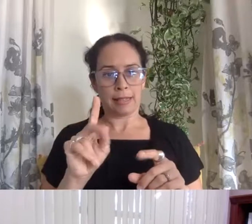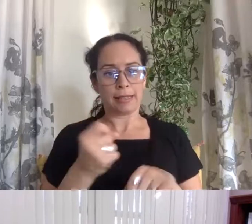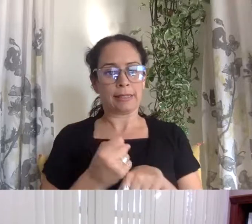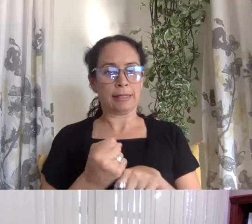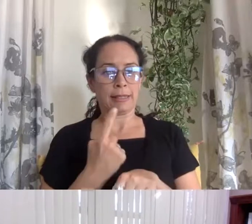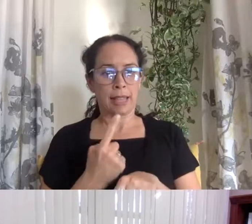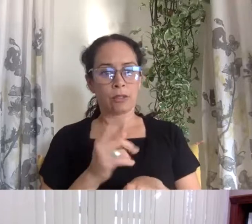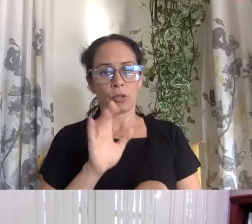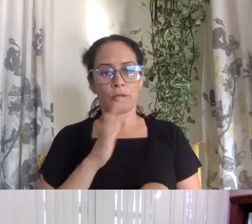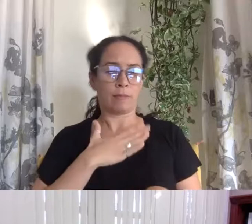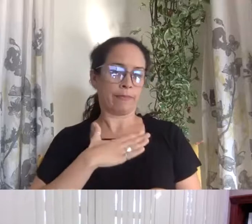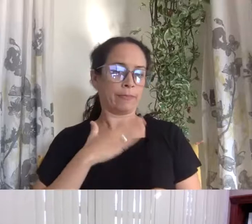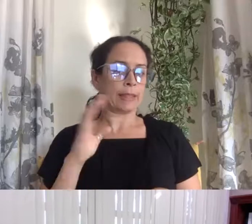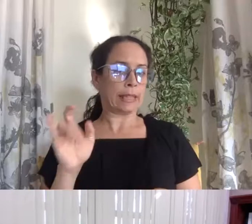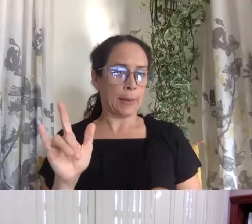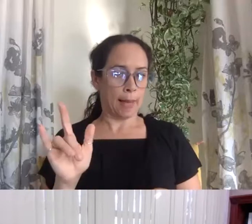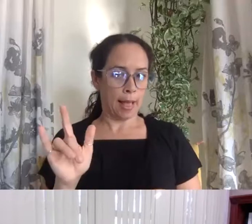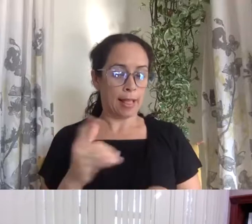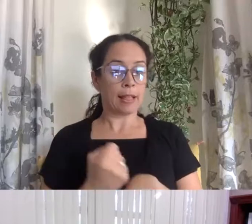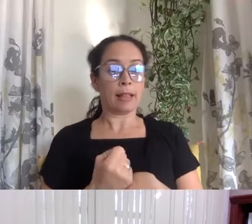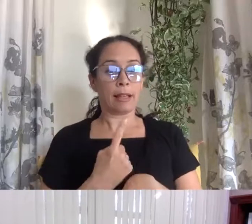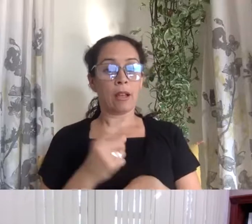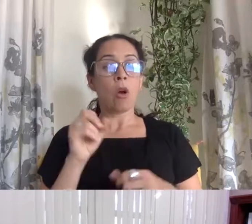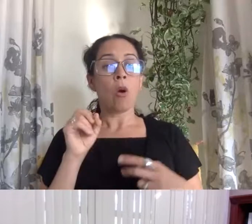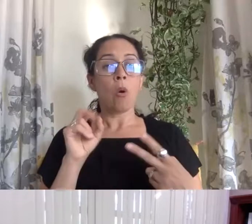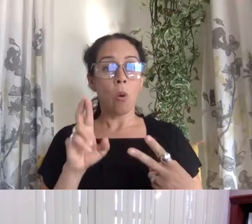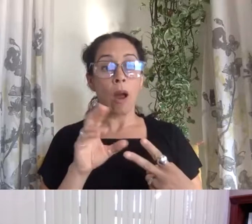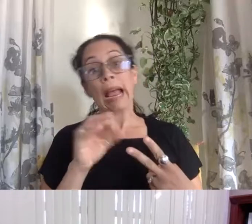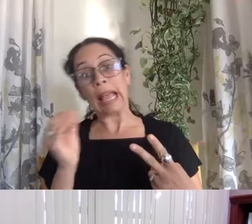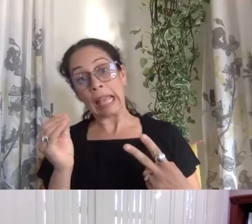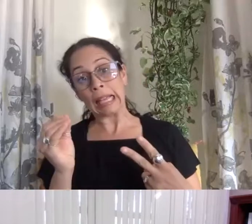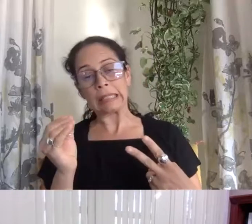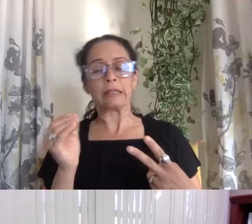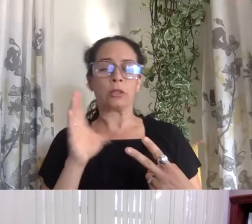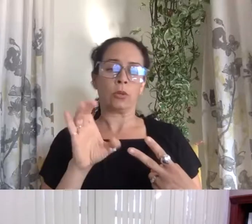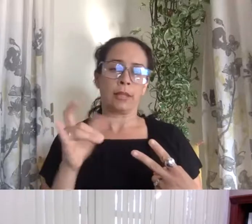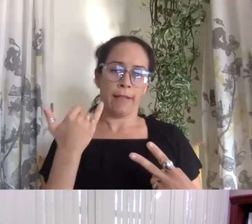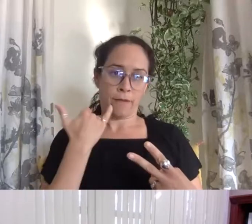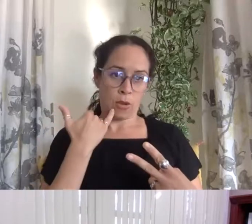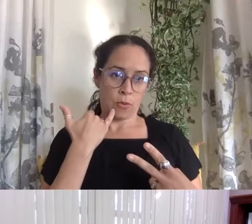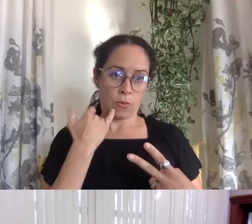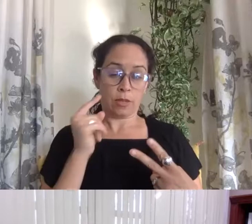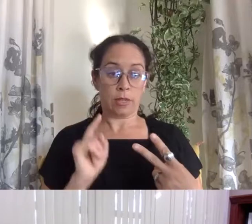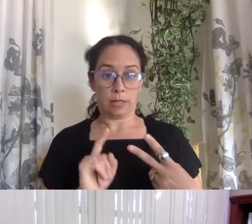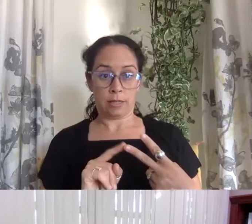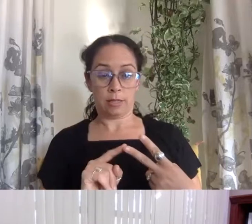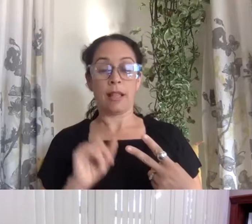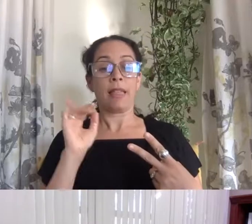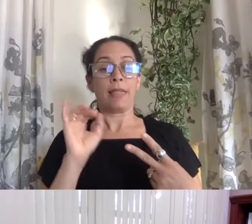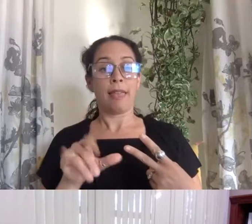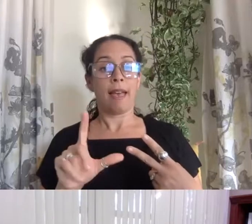your email and or your cell phone number. You will use that link